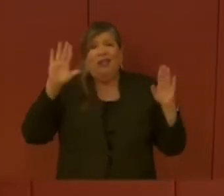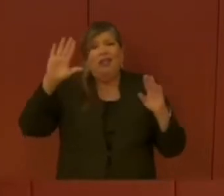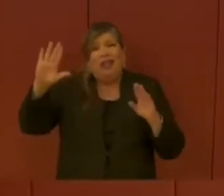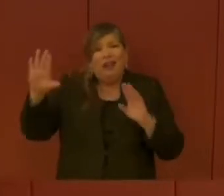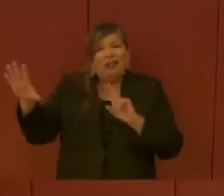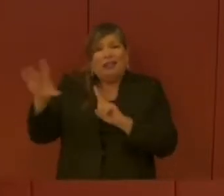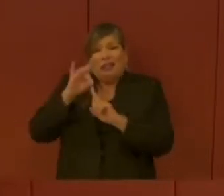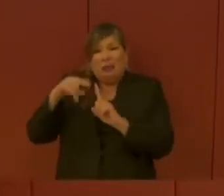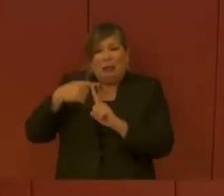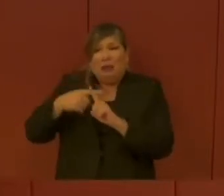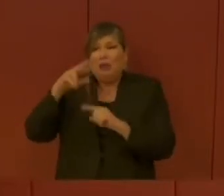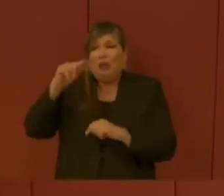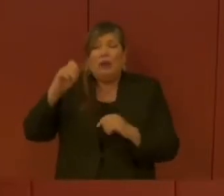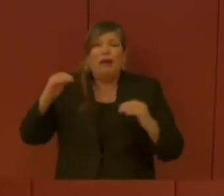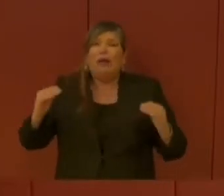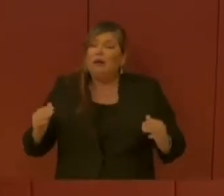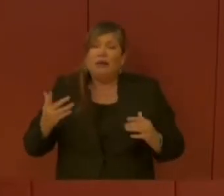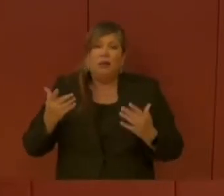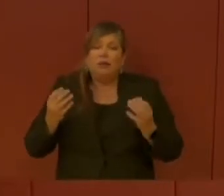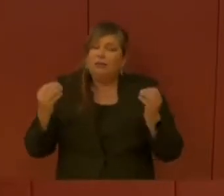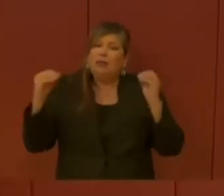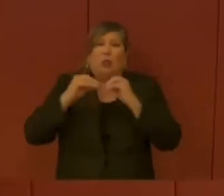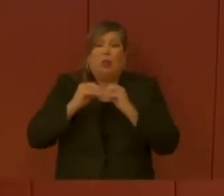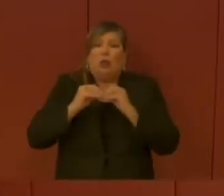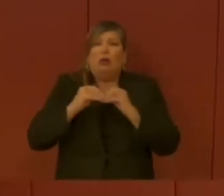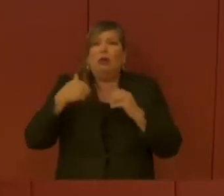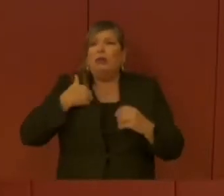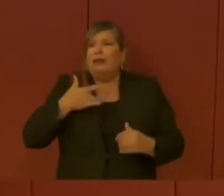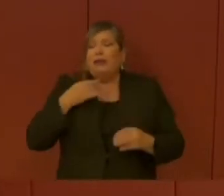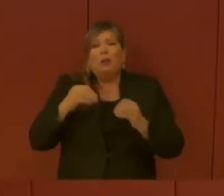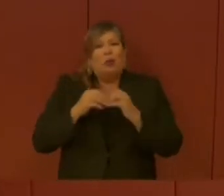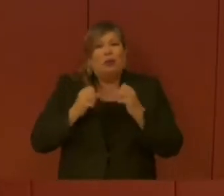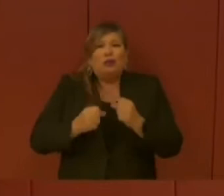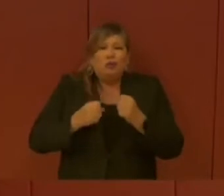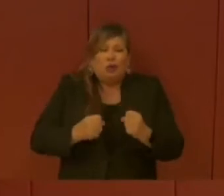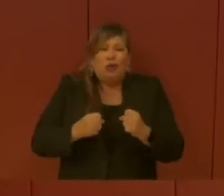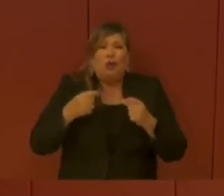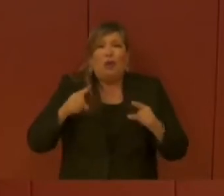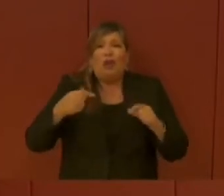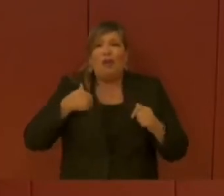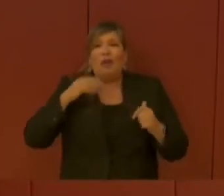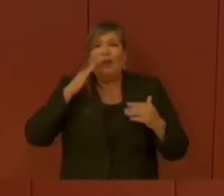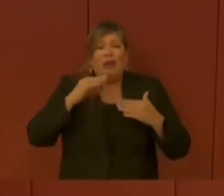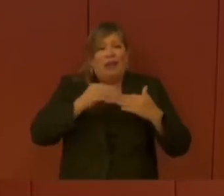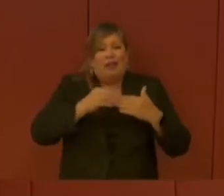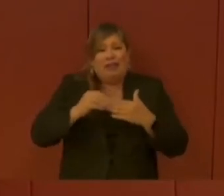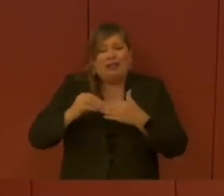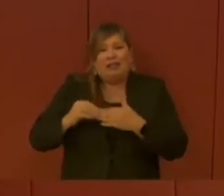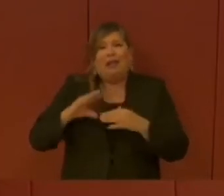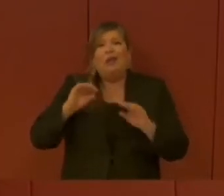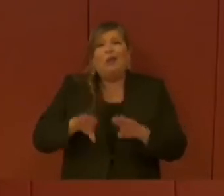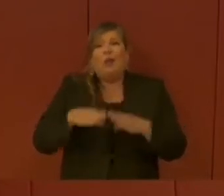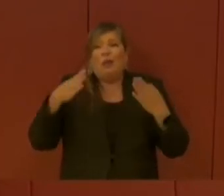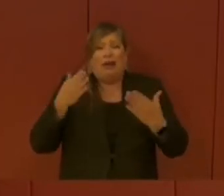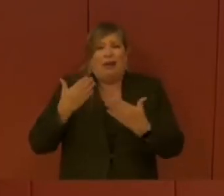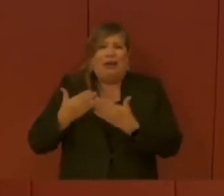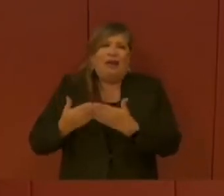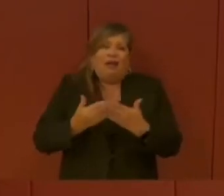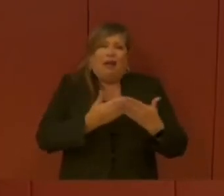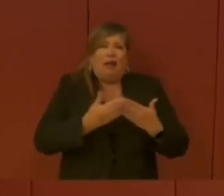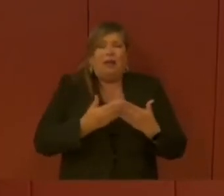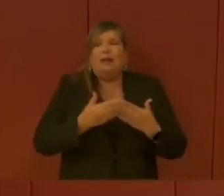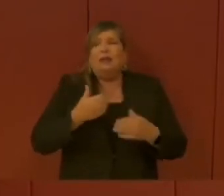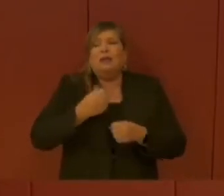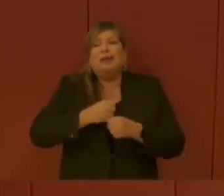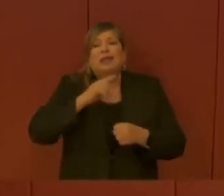California. And yet we still feel very, very strongly, as we begin to loosen things up and reopen our economy, that mask